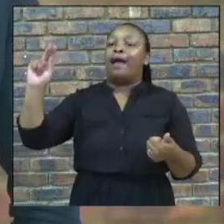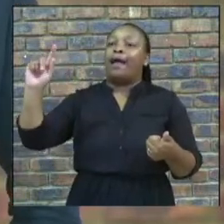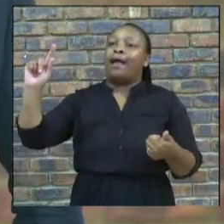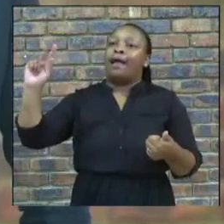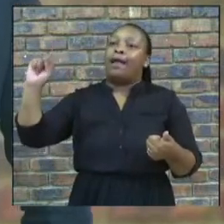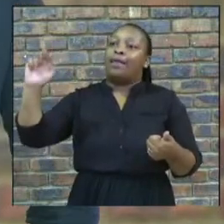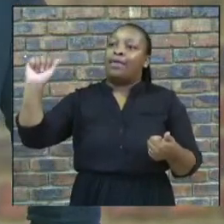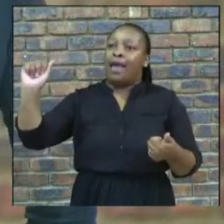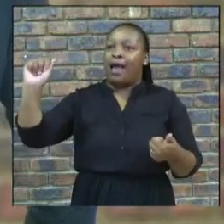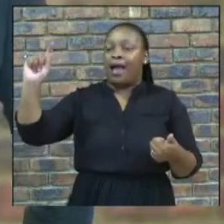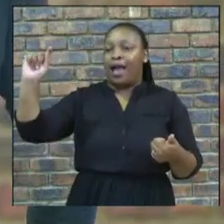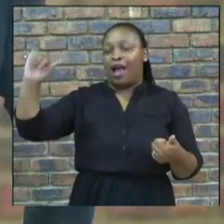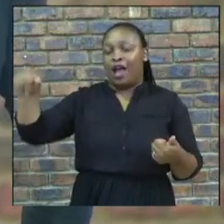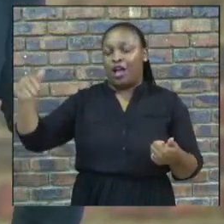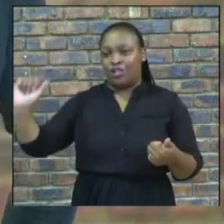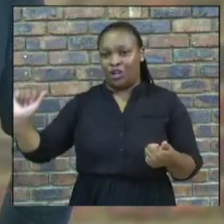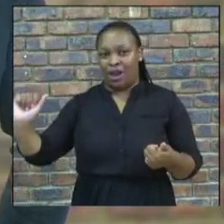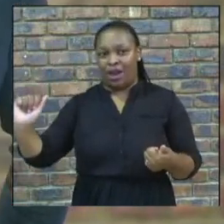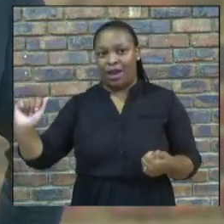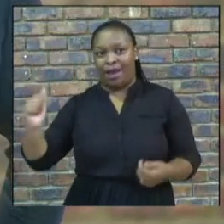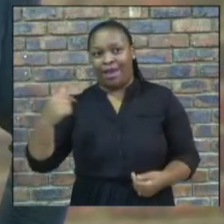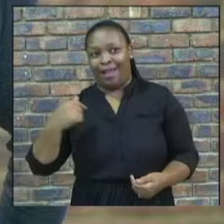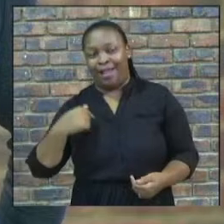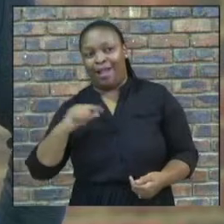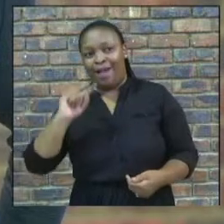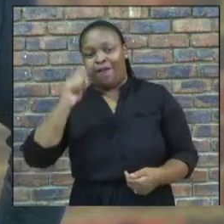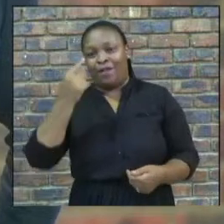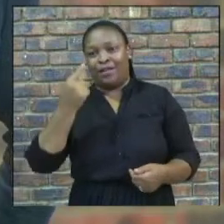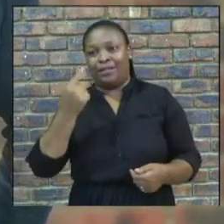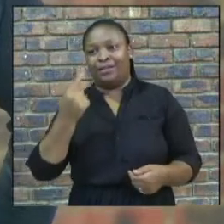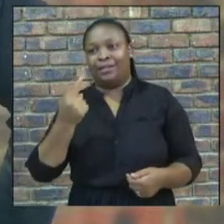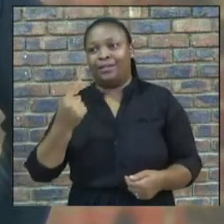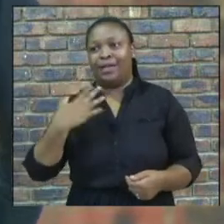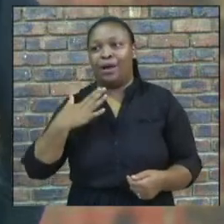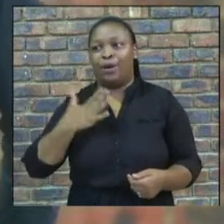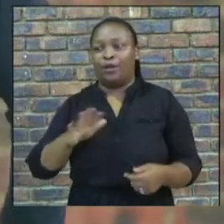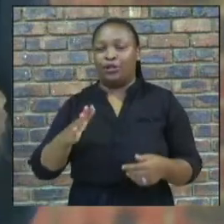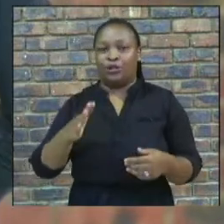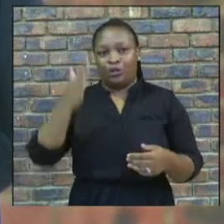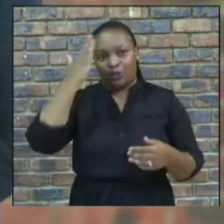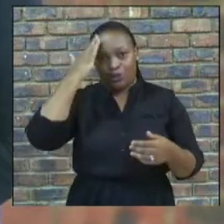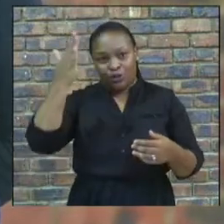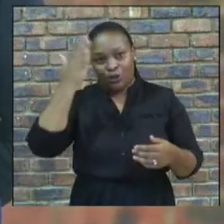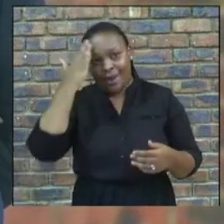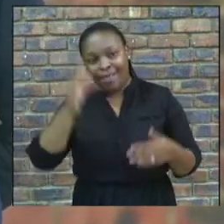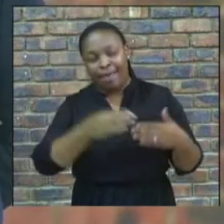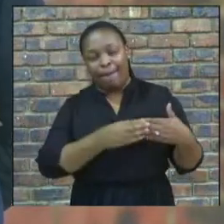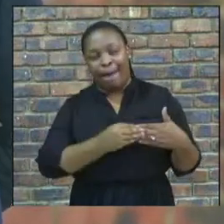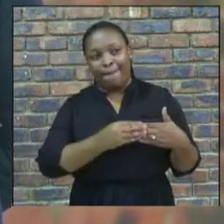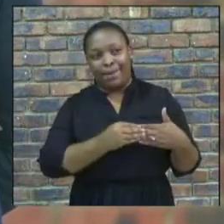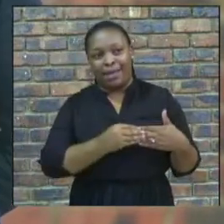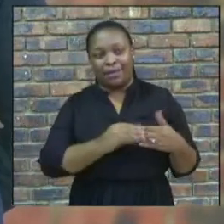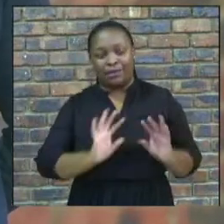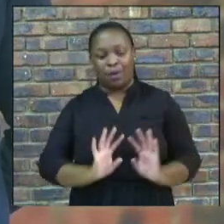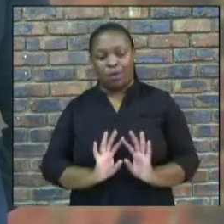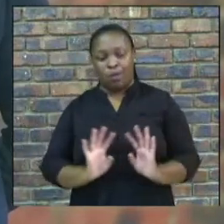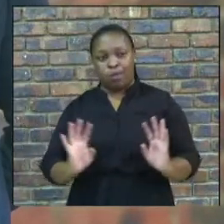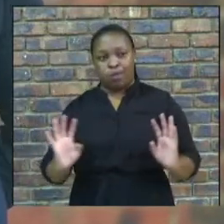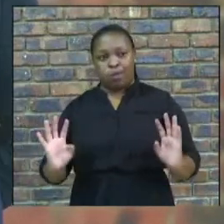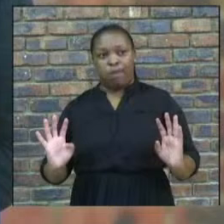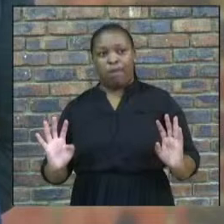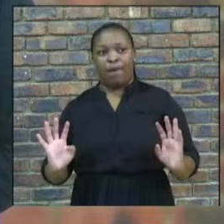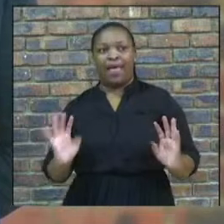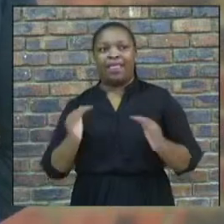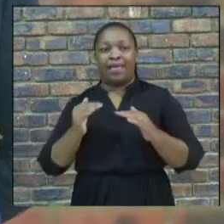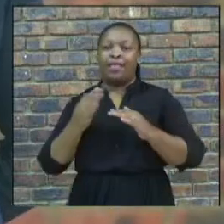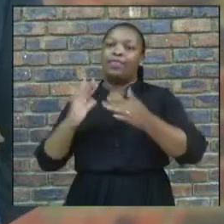Development. Firstly, I would just like to greet our honorable members and thank you for the opportunity